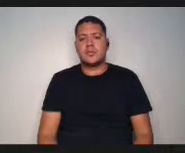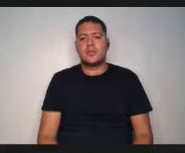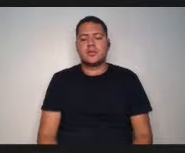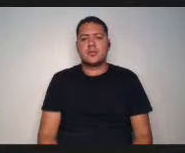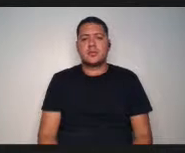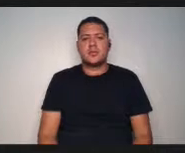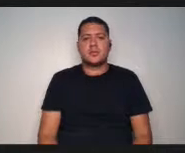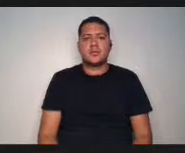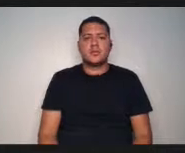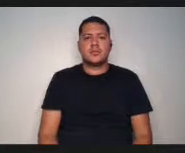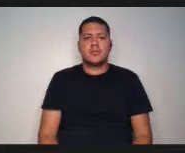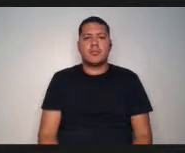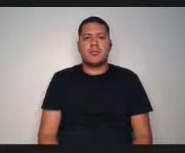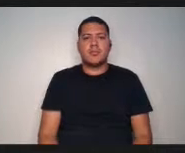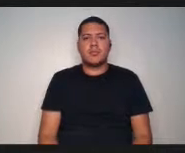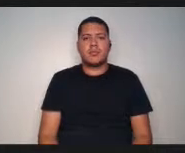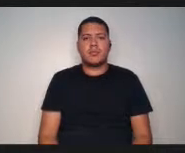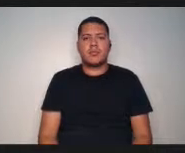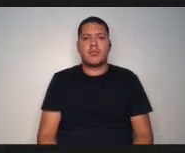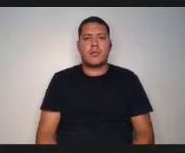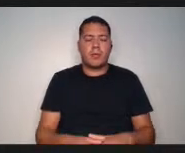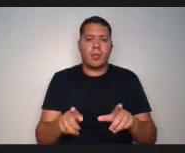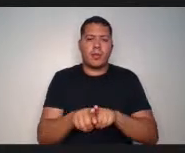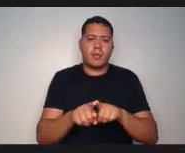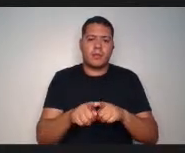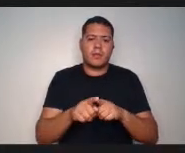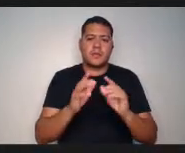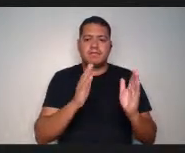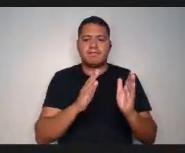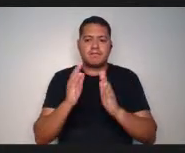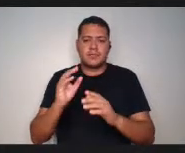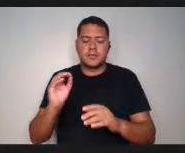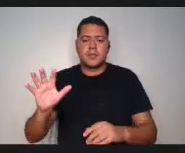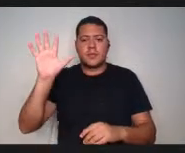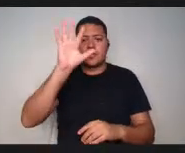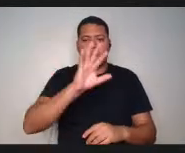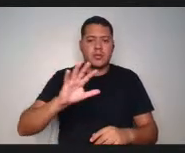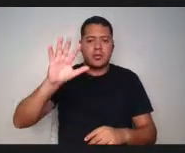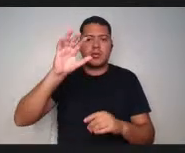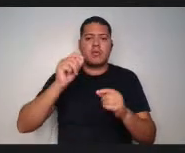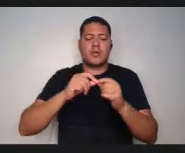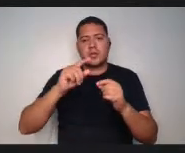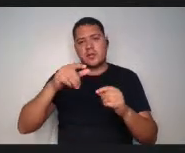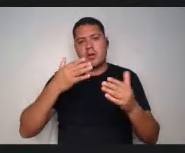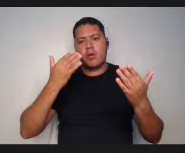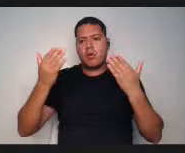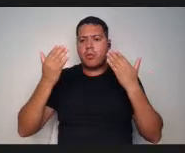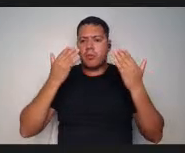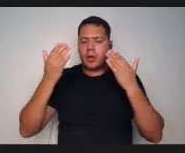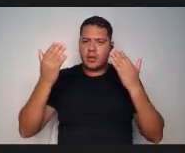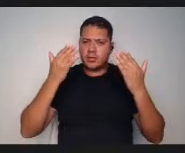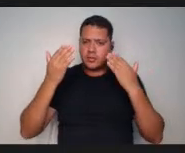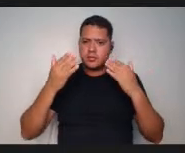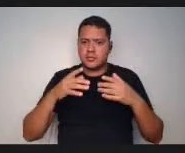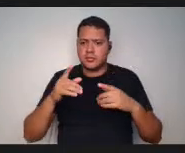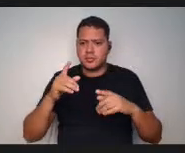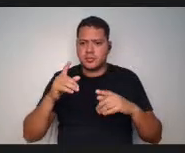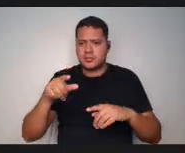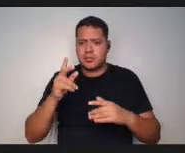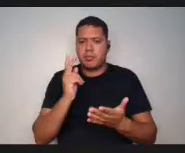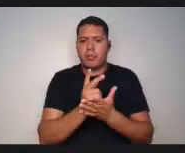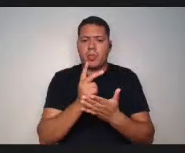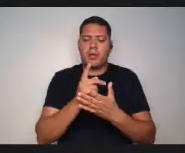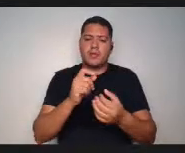there as to the baseline of work stress and psychological distress among workers in the hospital